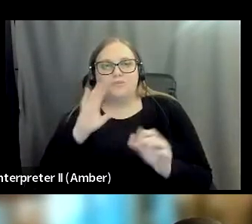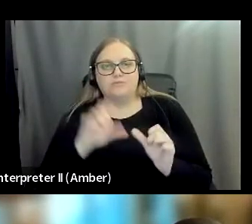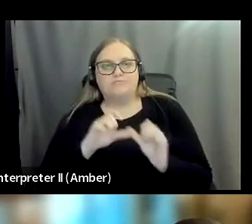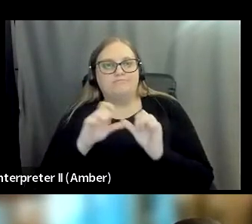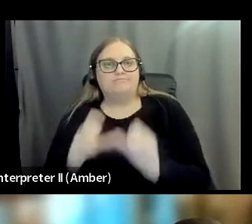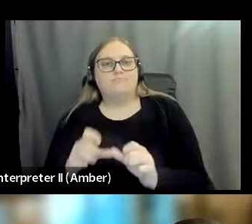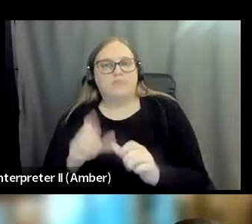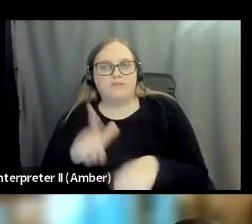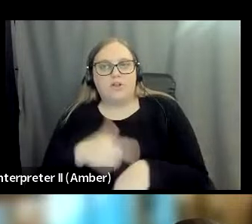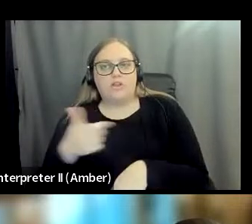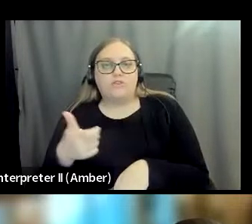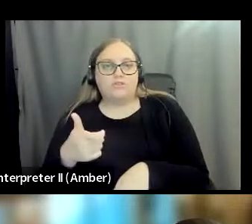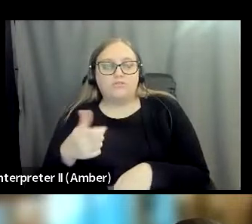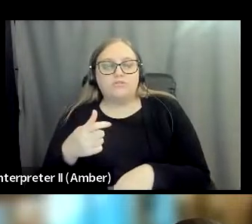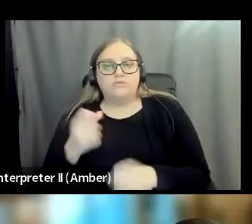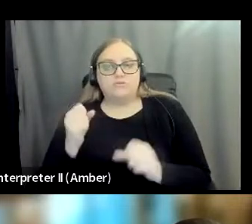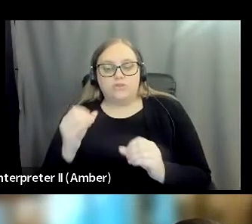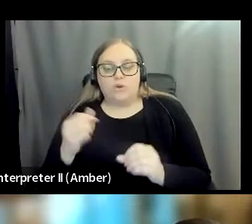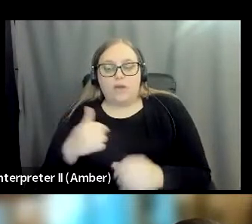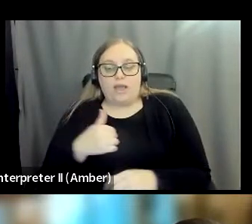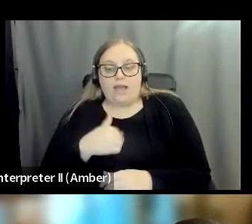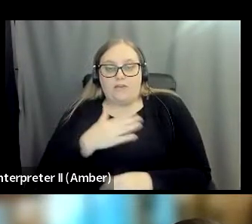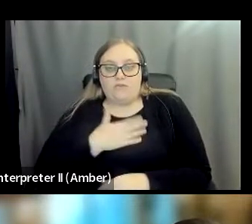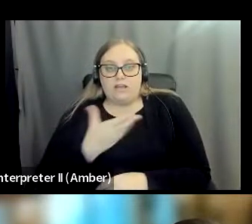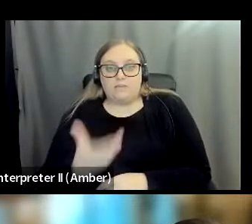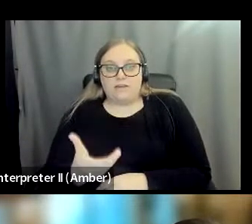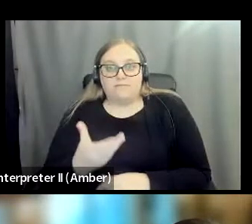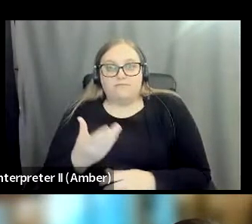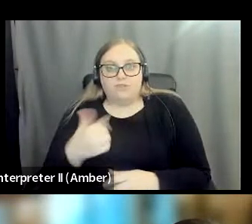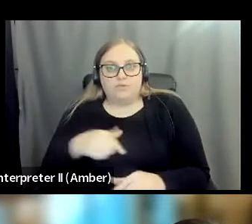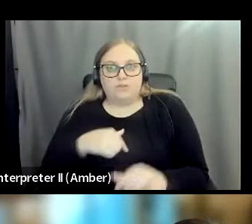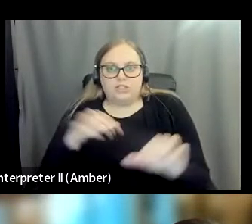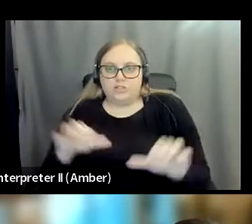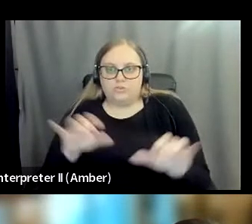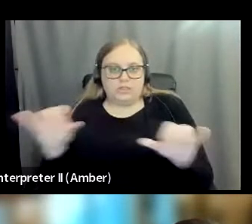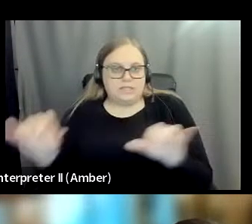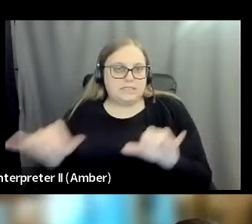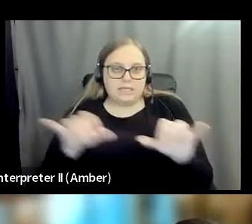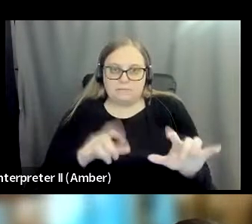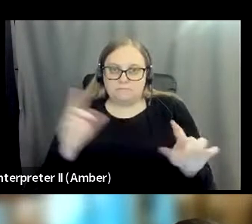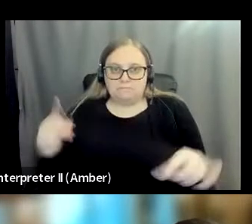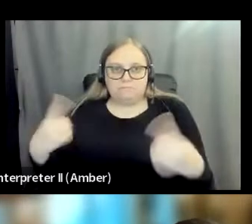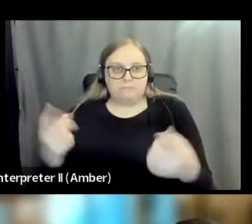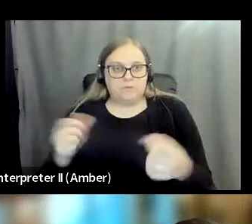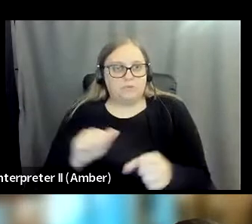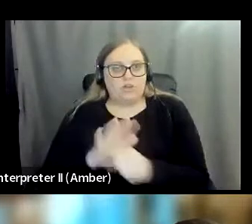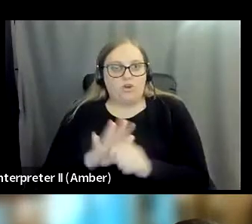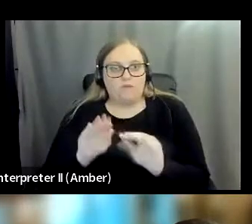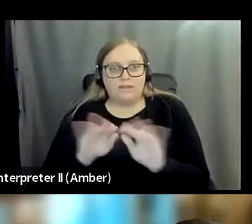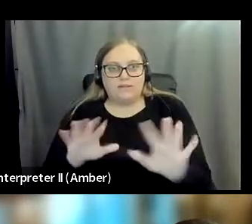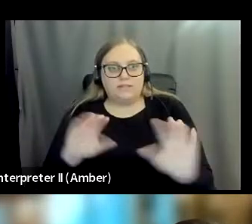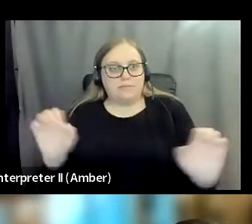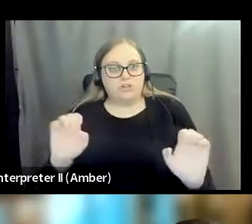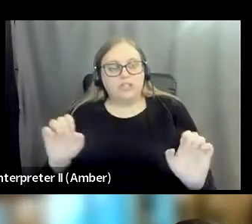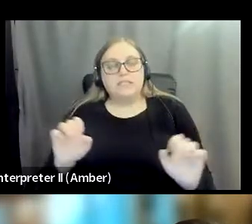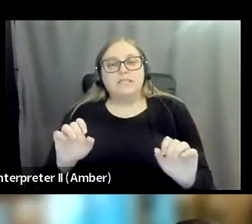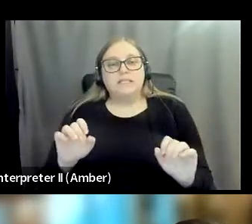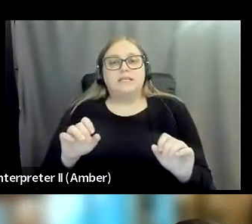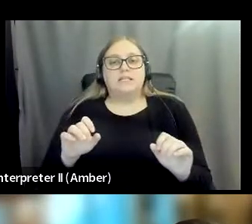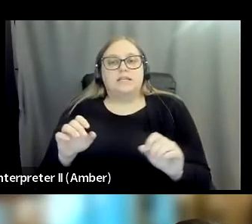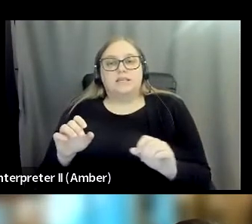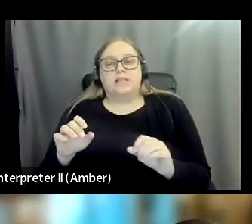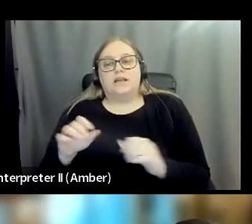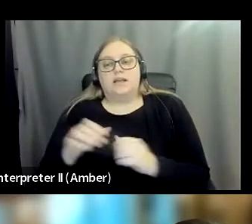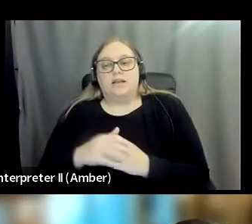longer. So I recommend that we do exactly what we did with the COVID emergencies, which was that they